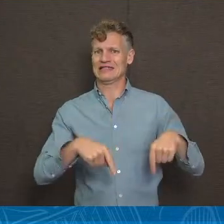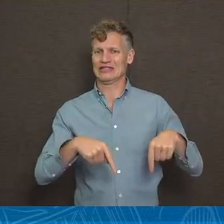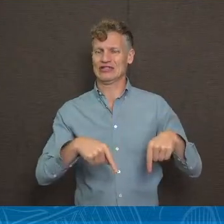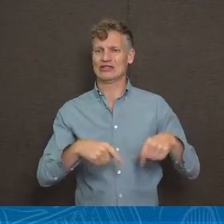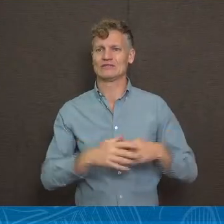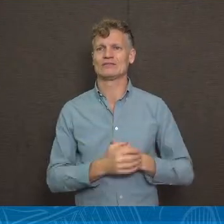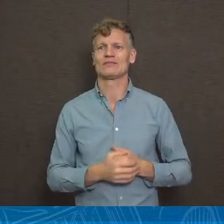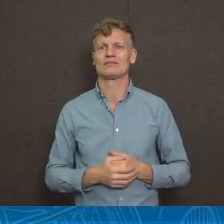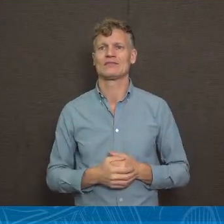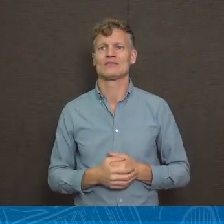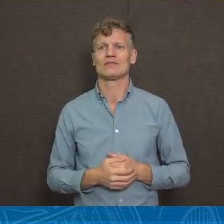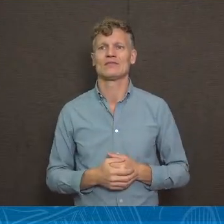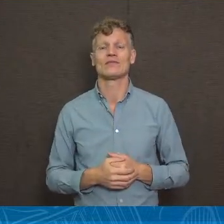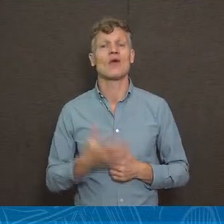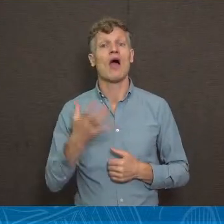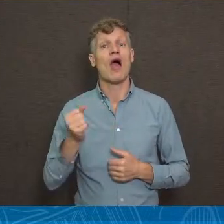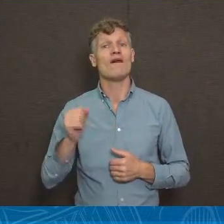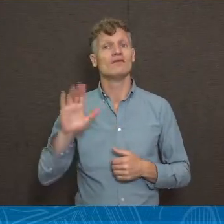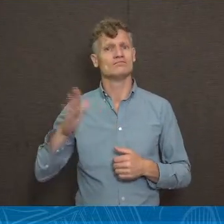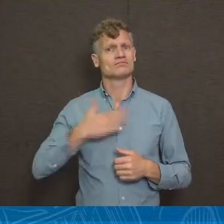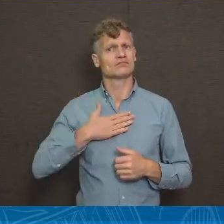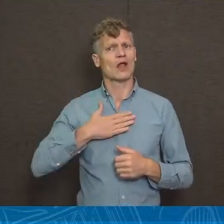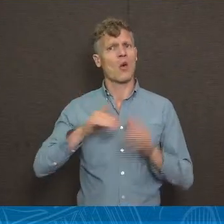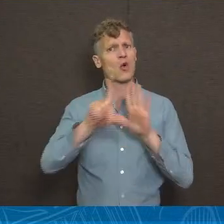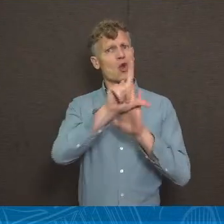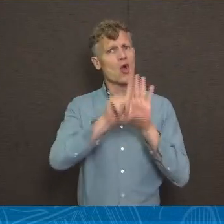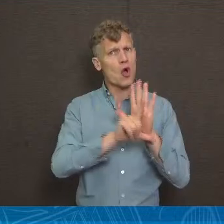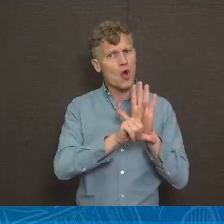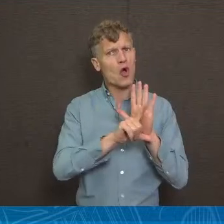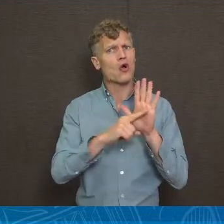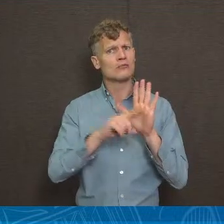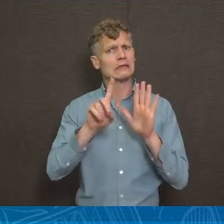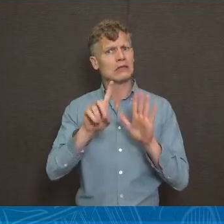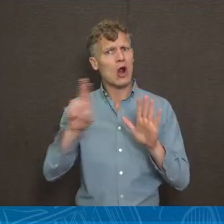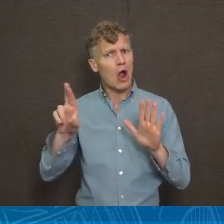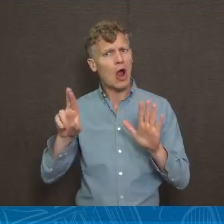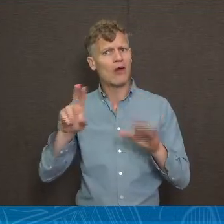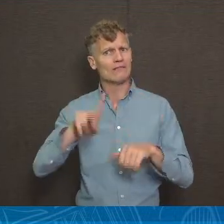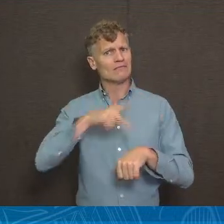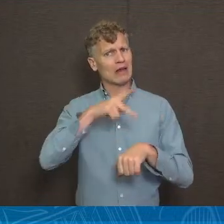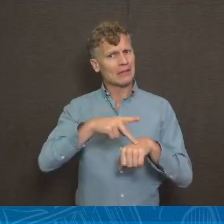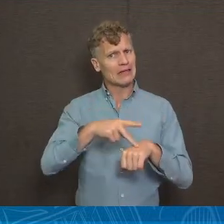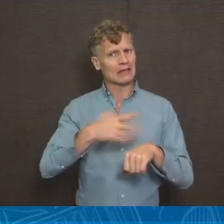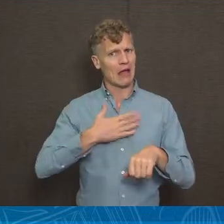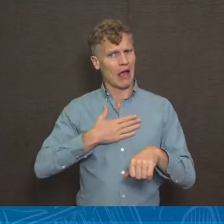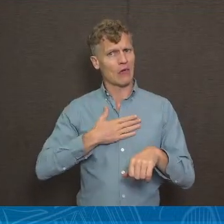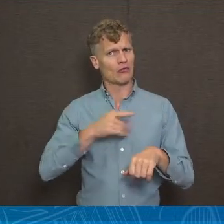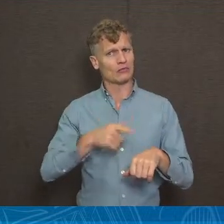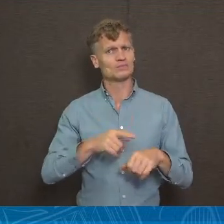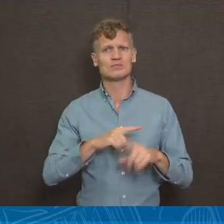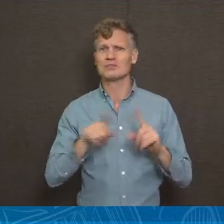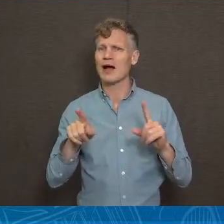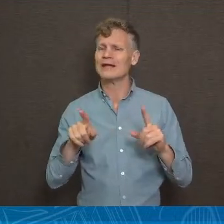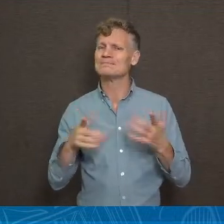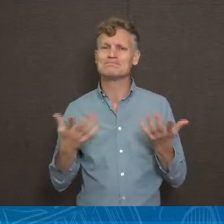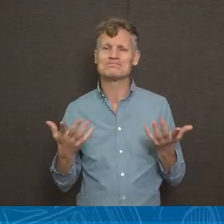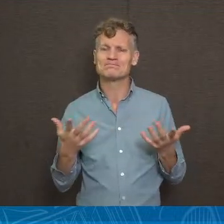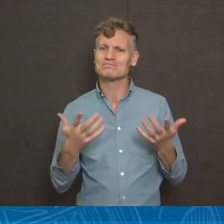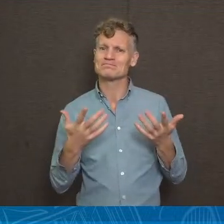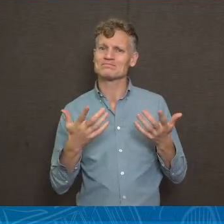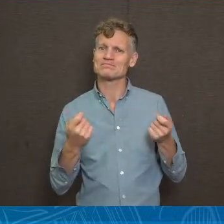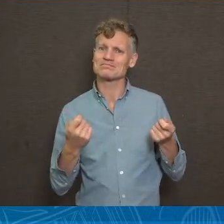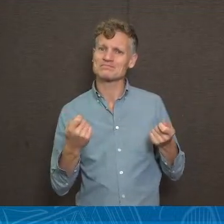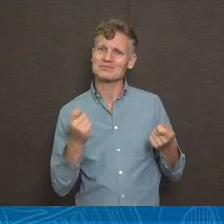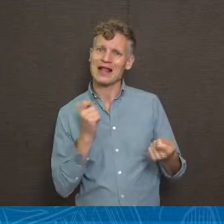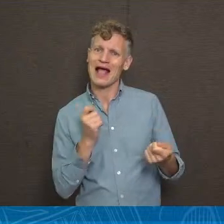Philippines. We have the national law about the disaster, but it is limited in adopting the